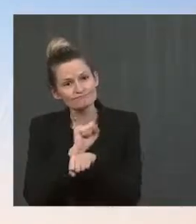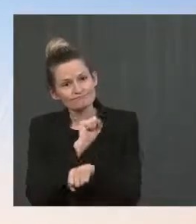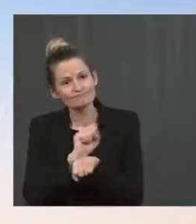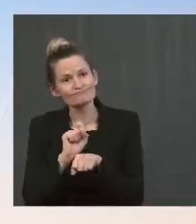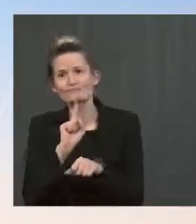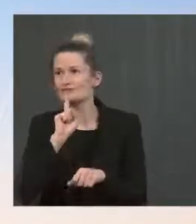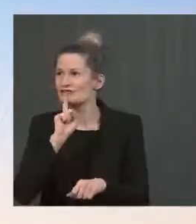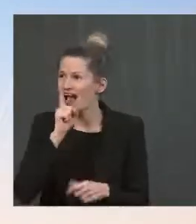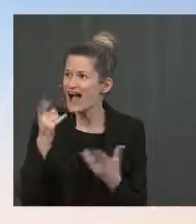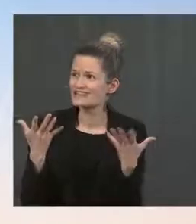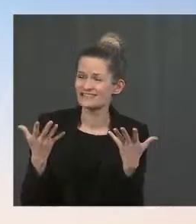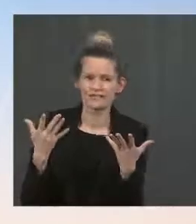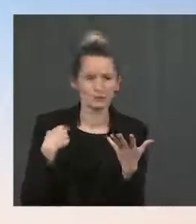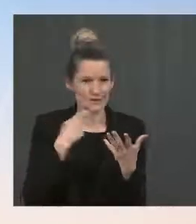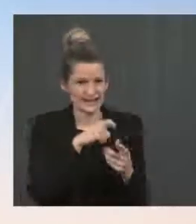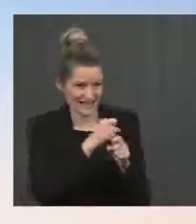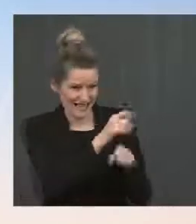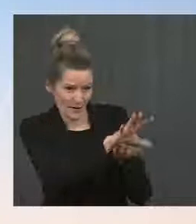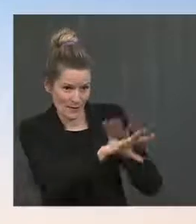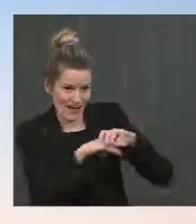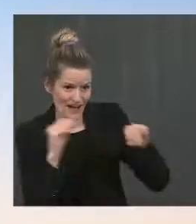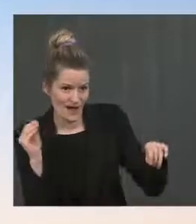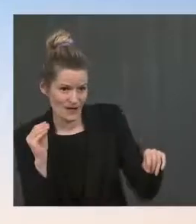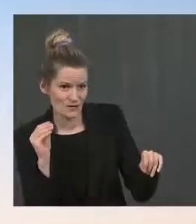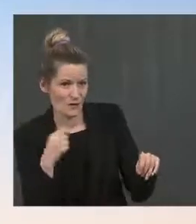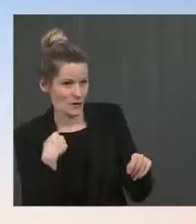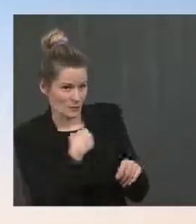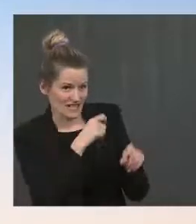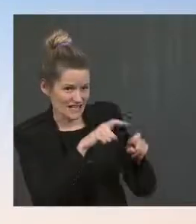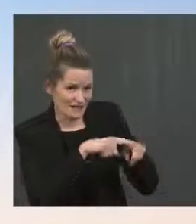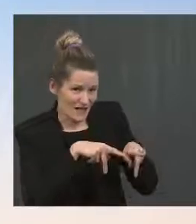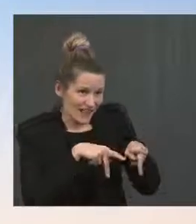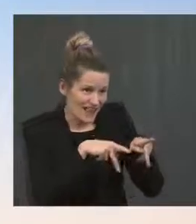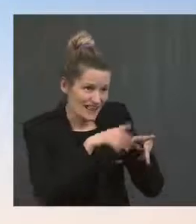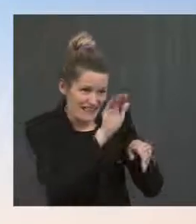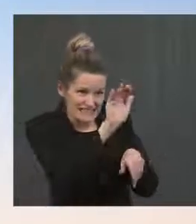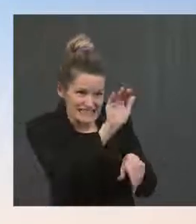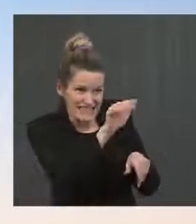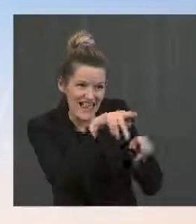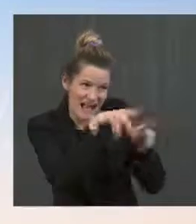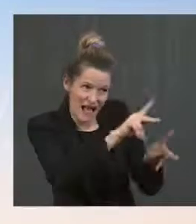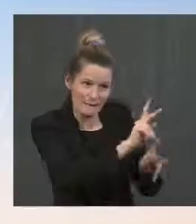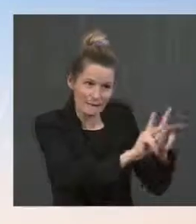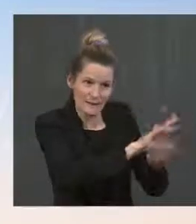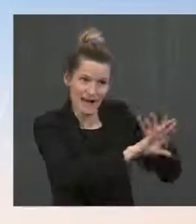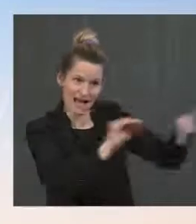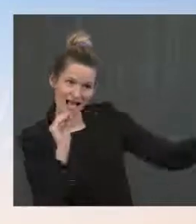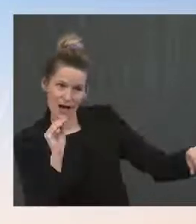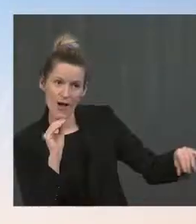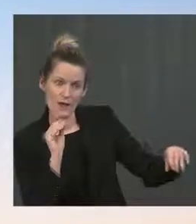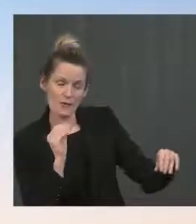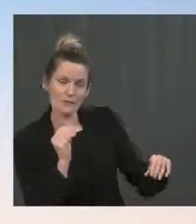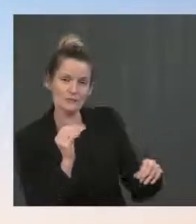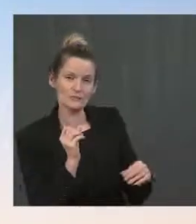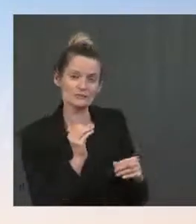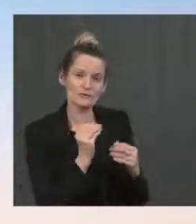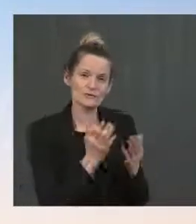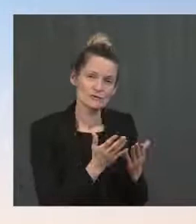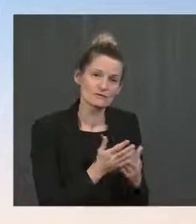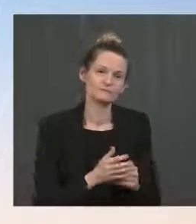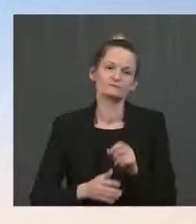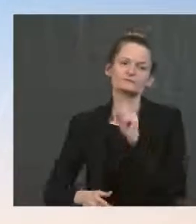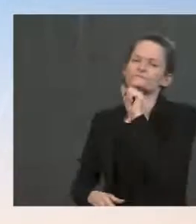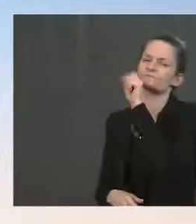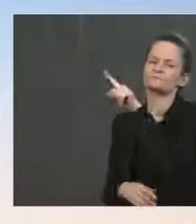in the president's speech as it relates to mandates. Should Americans expect more similar government mandates like what we've seen with agencies and the